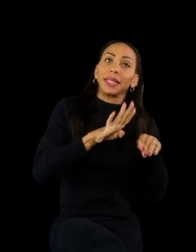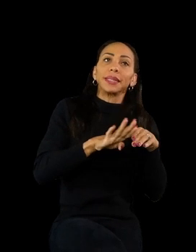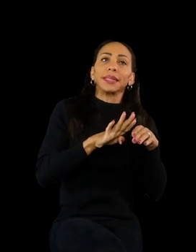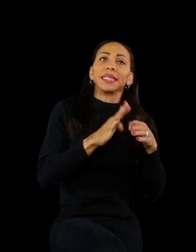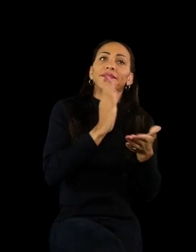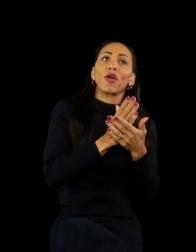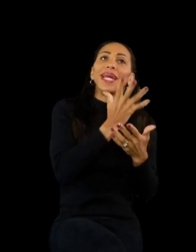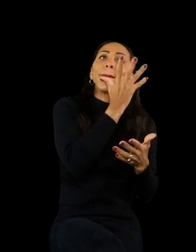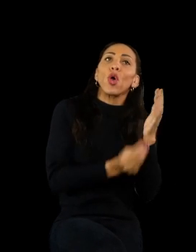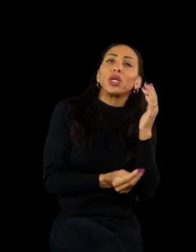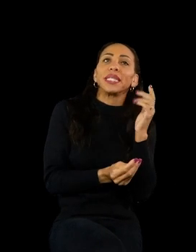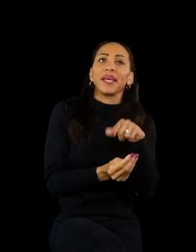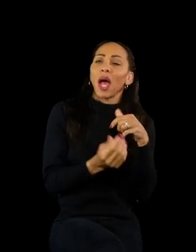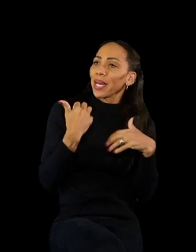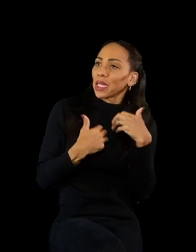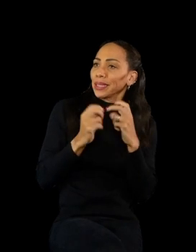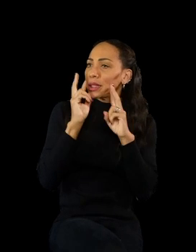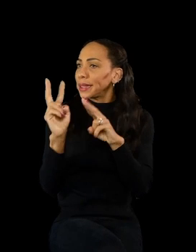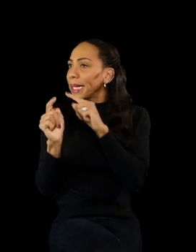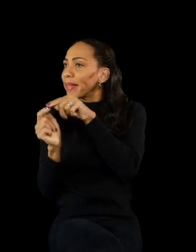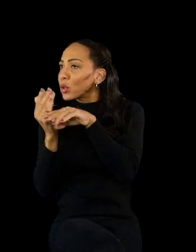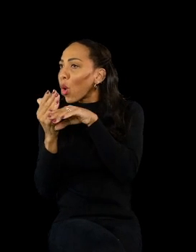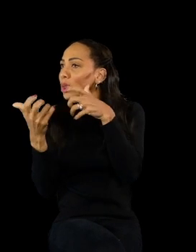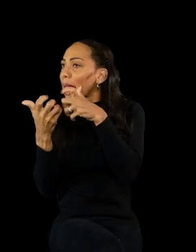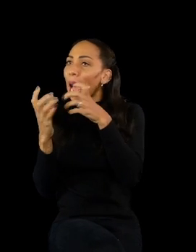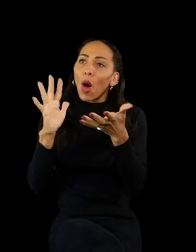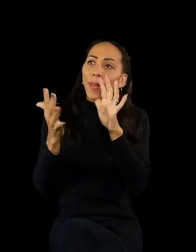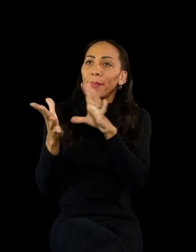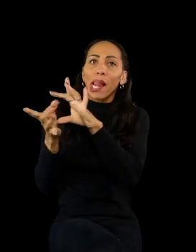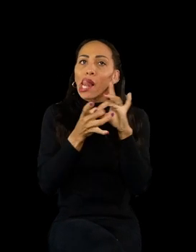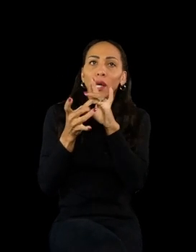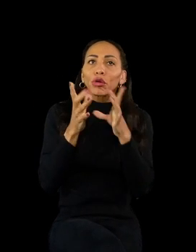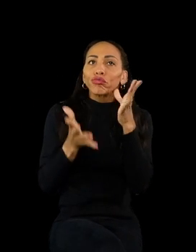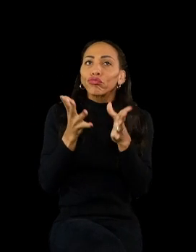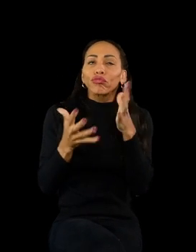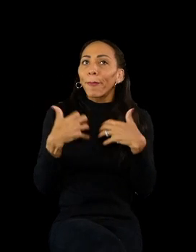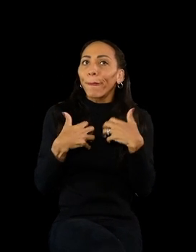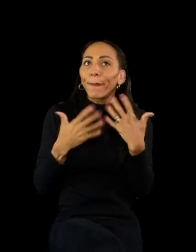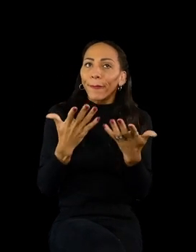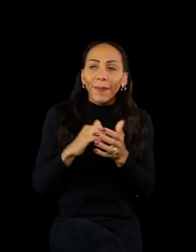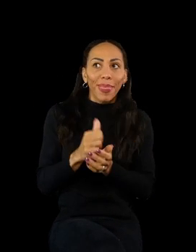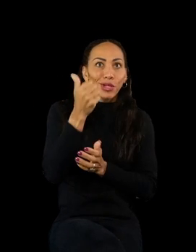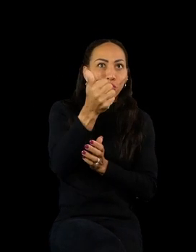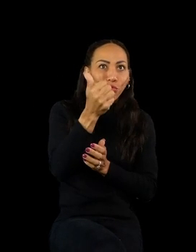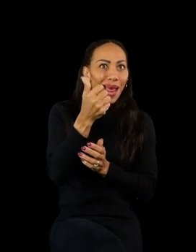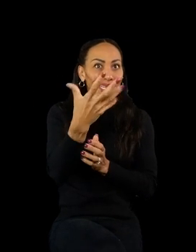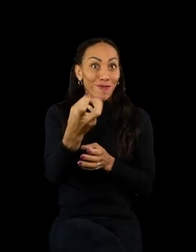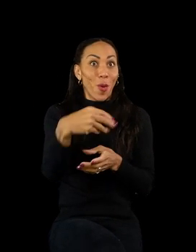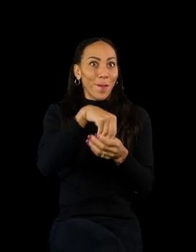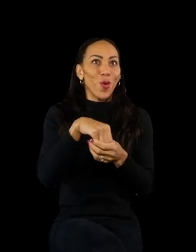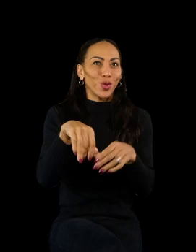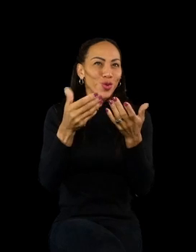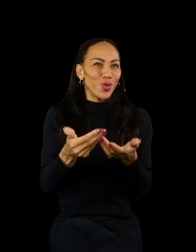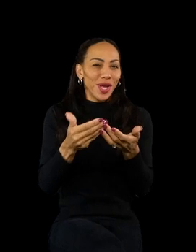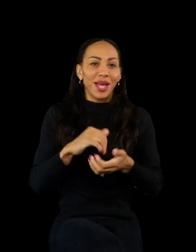experimental theatre work. So I'm just really excited to see what everyone's doing. Right. Brilliant. Really looking forward to hearing more about that, Kerry. That's great. That's really good to